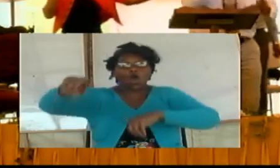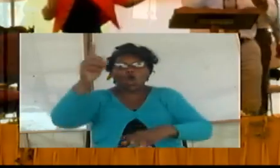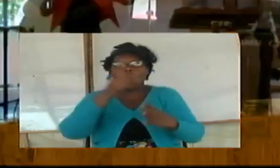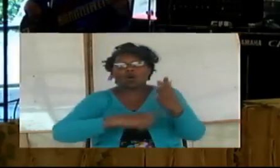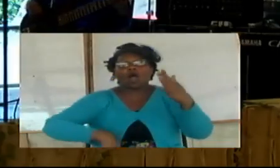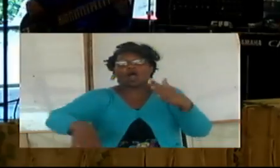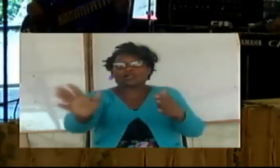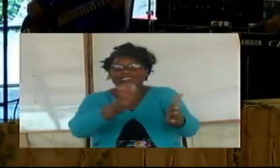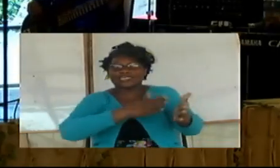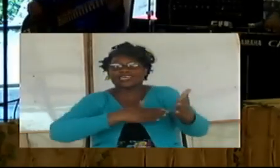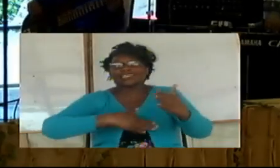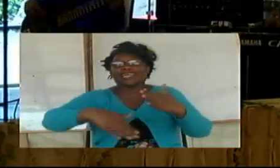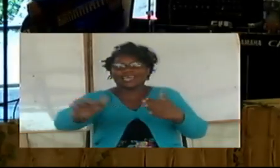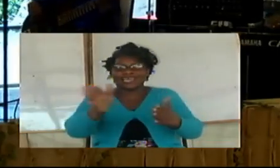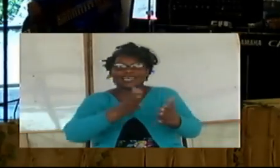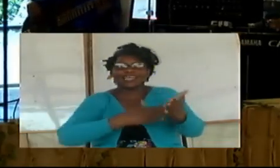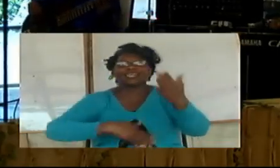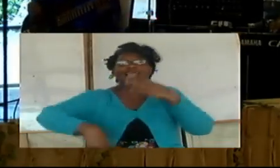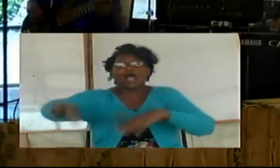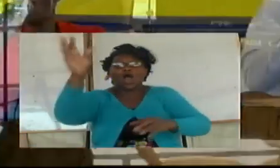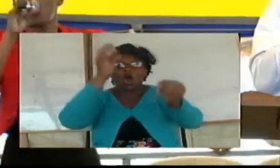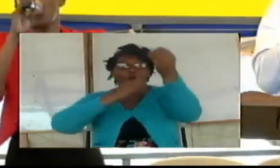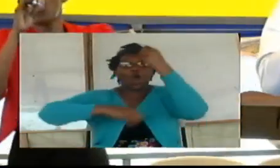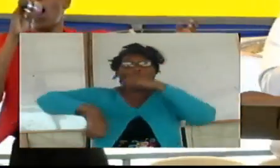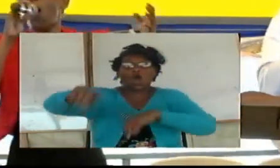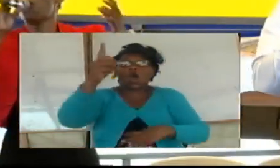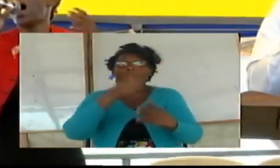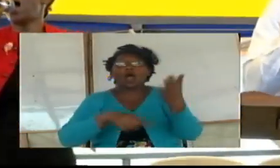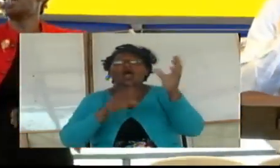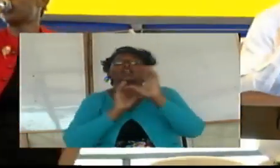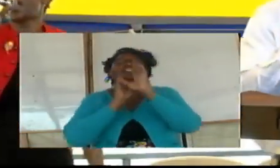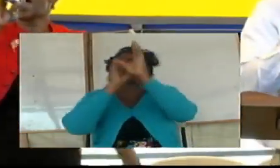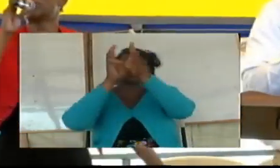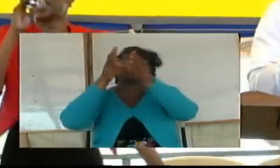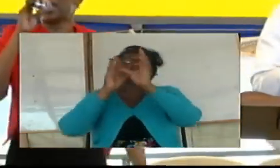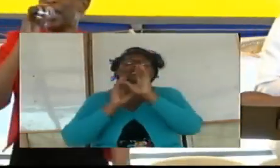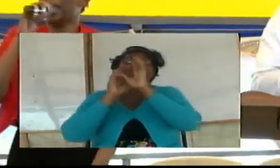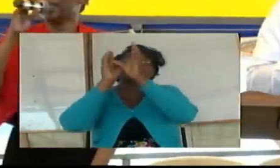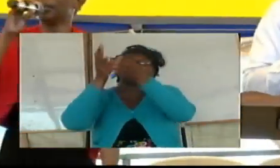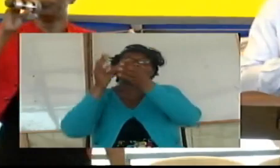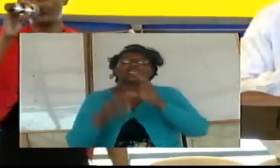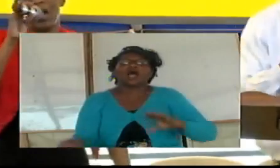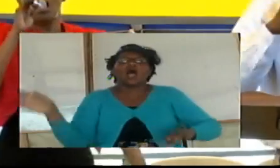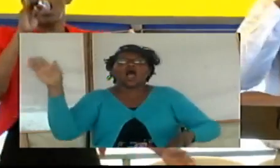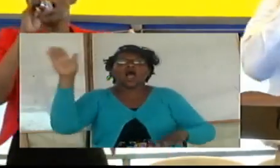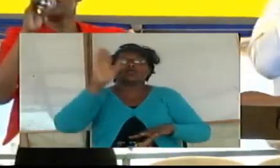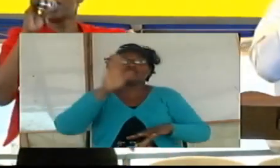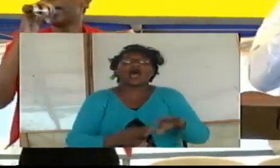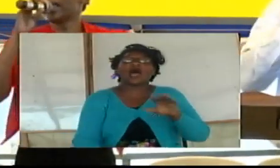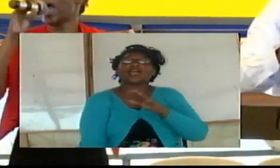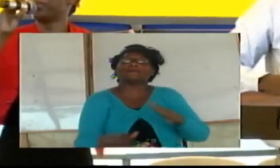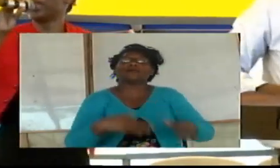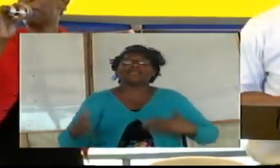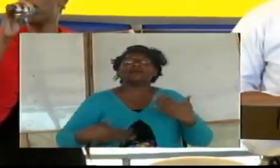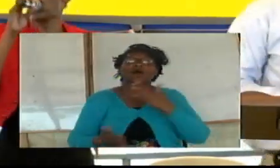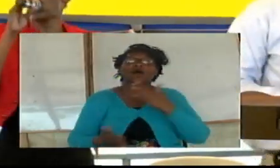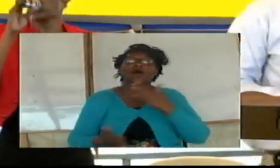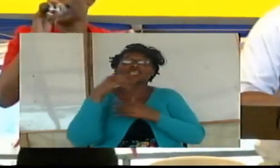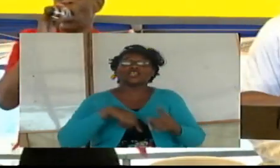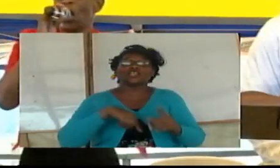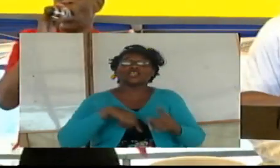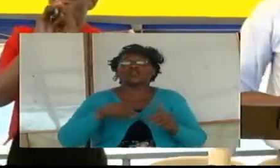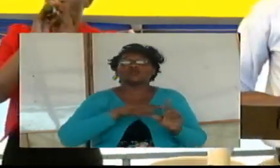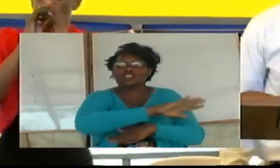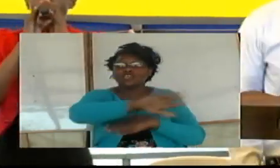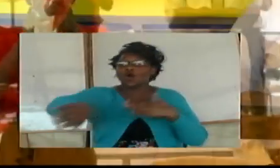Oh, what singing! Oh, what shouting! Oh, what shouting! On that happy